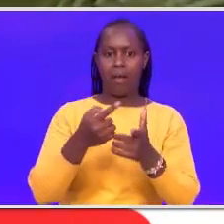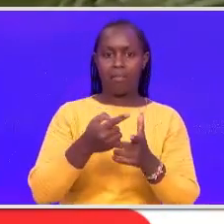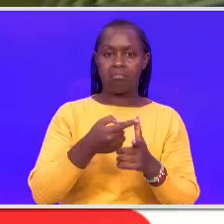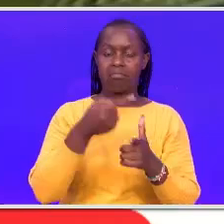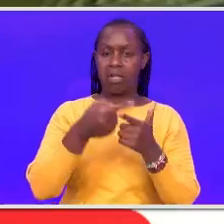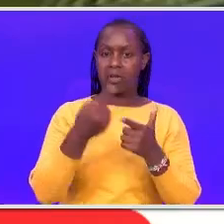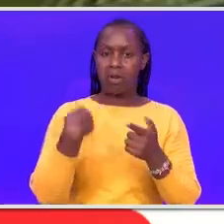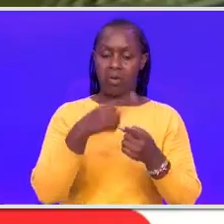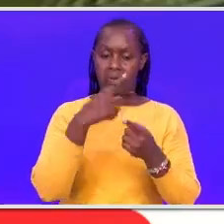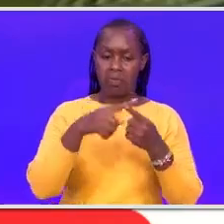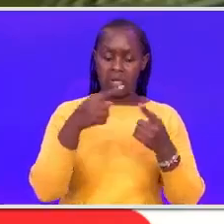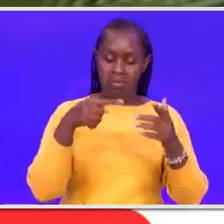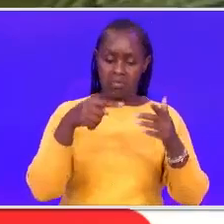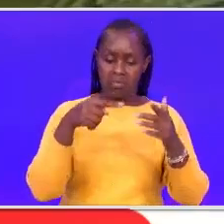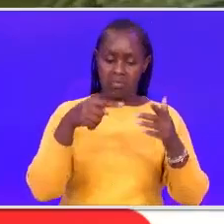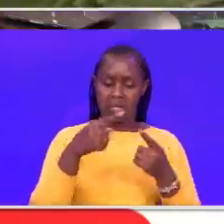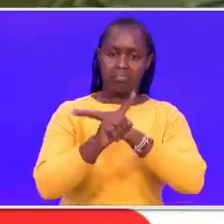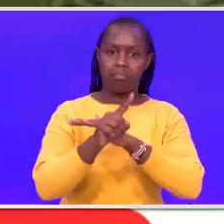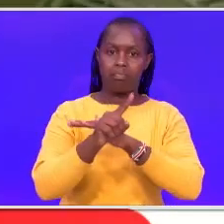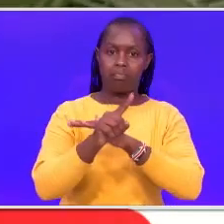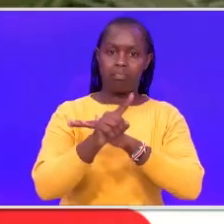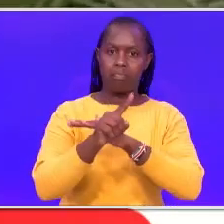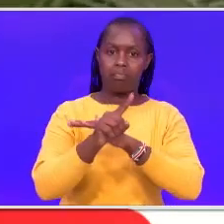to the legislature.